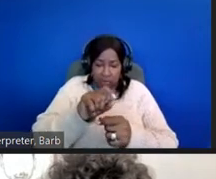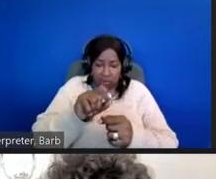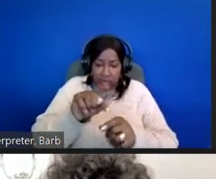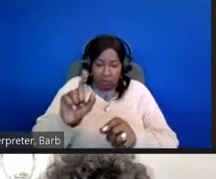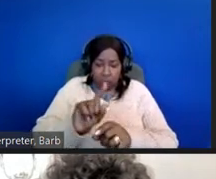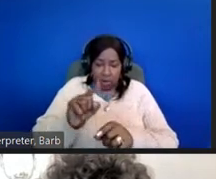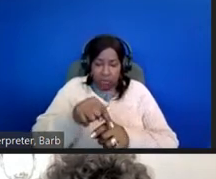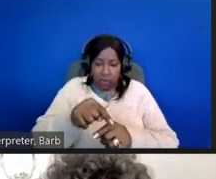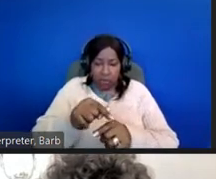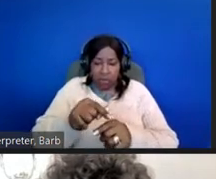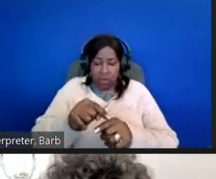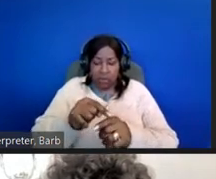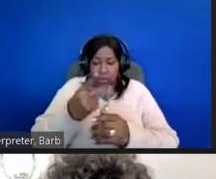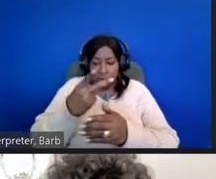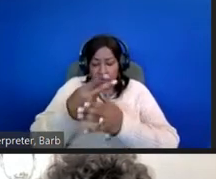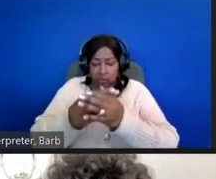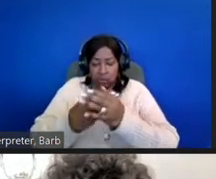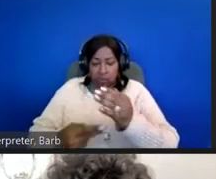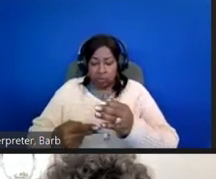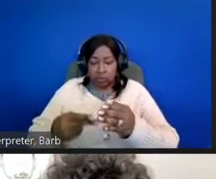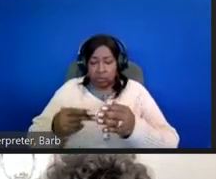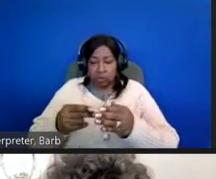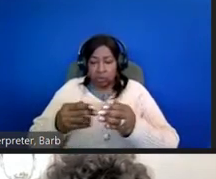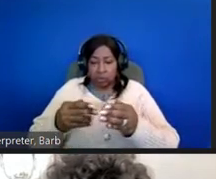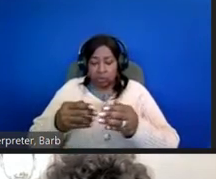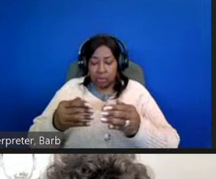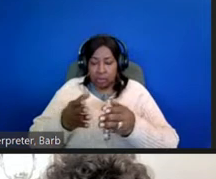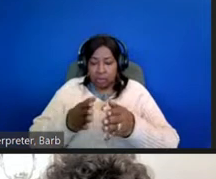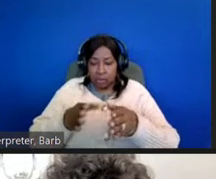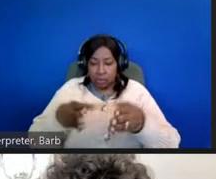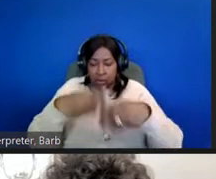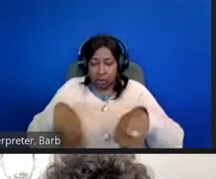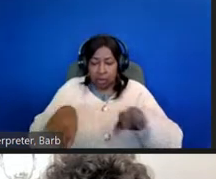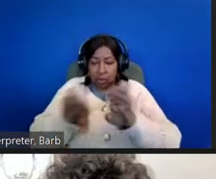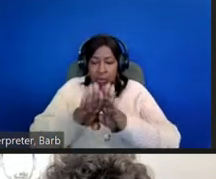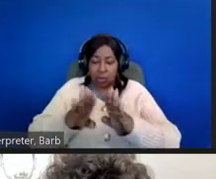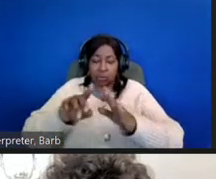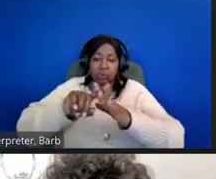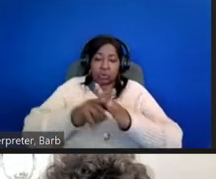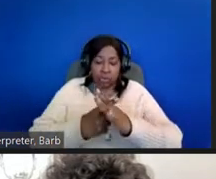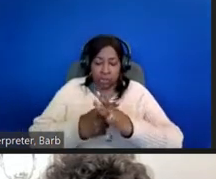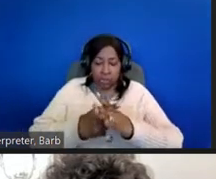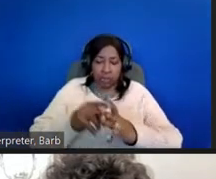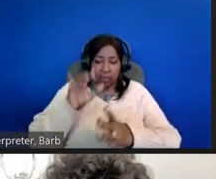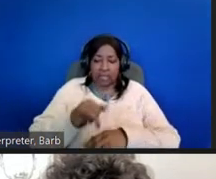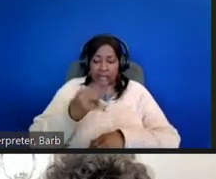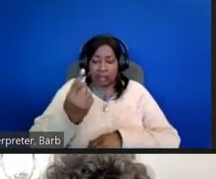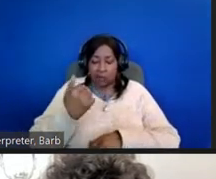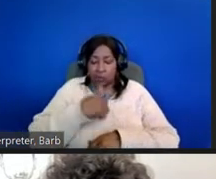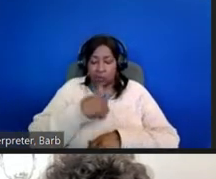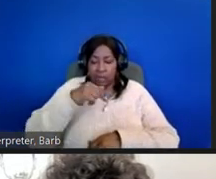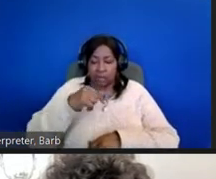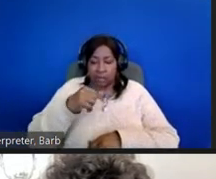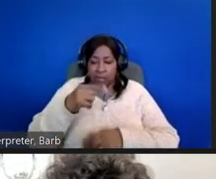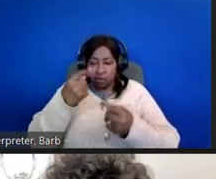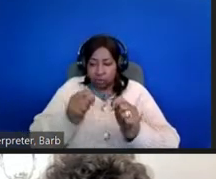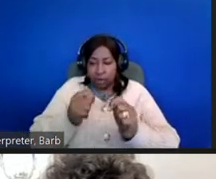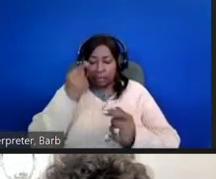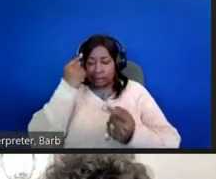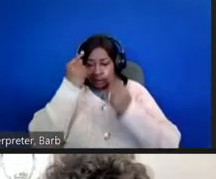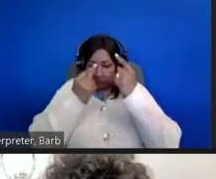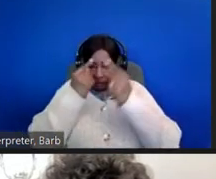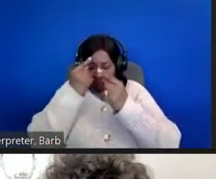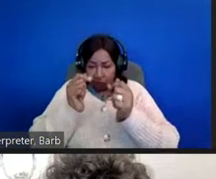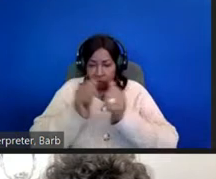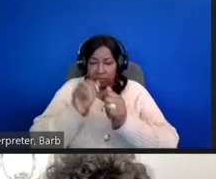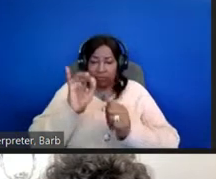and kind of all the work, the traffic really starts to back up. So that's something we're trying to take into account with kind of that mega project going on